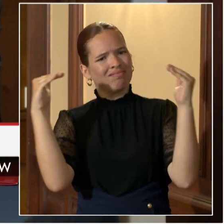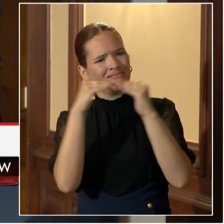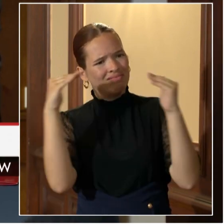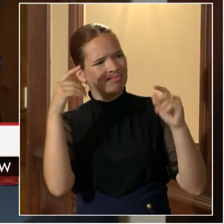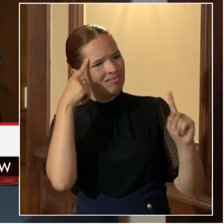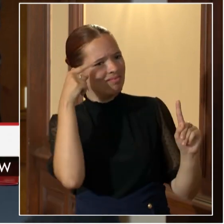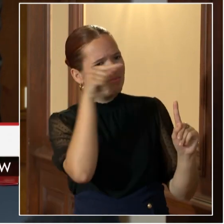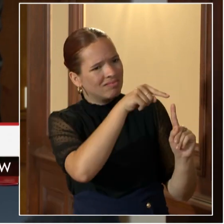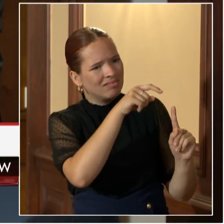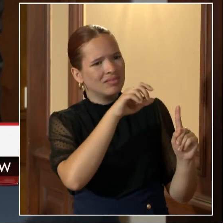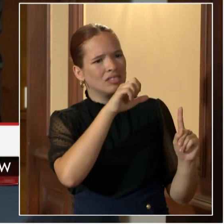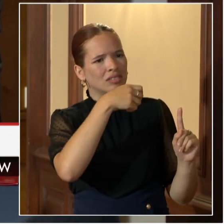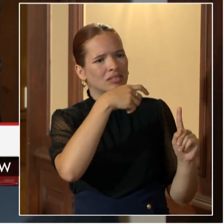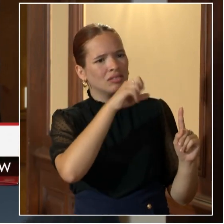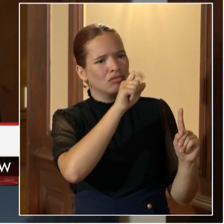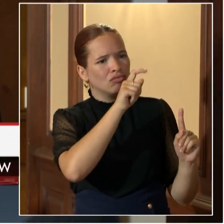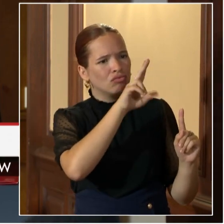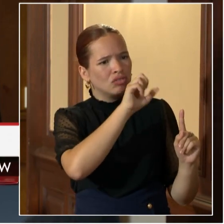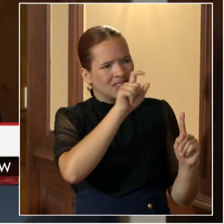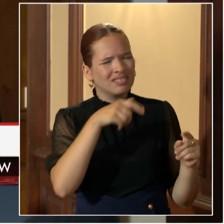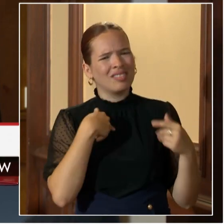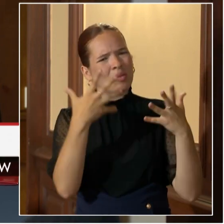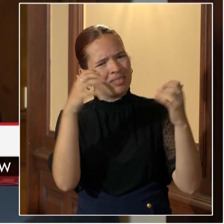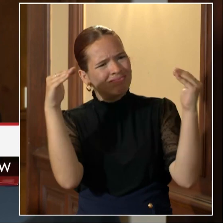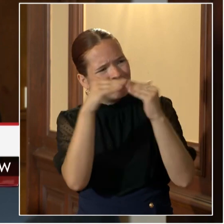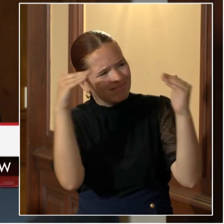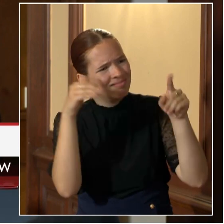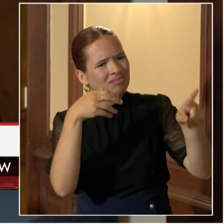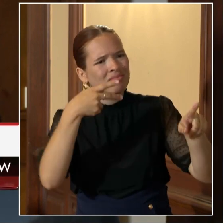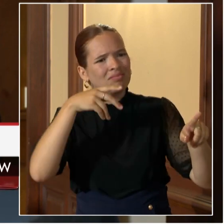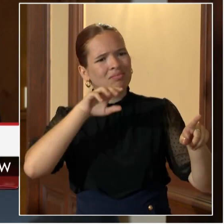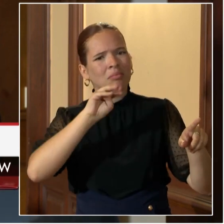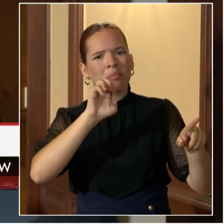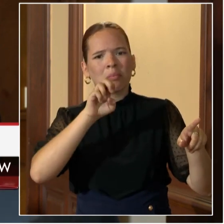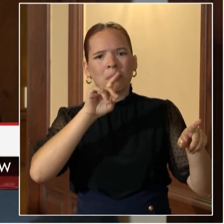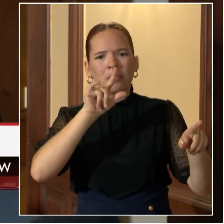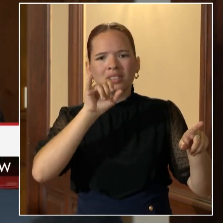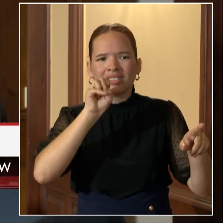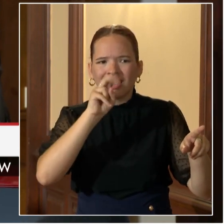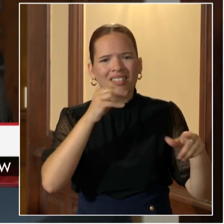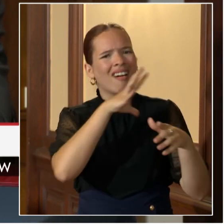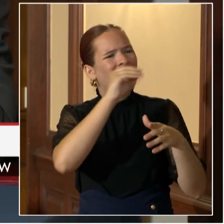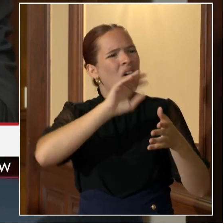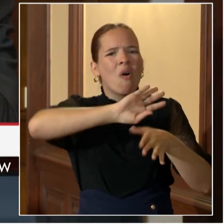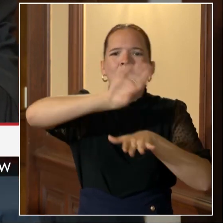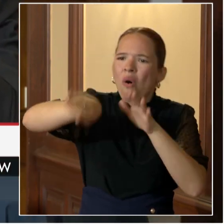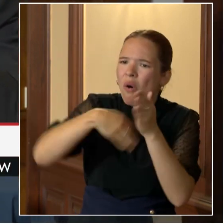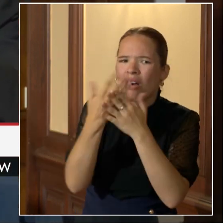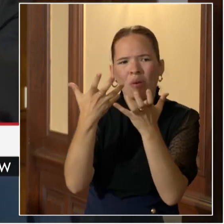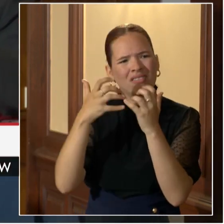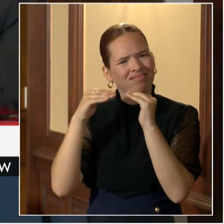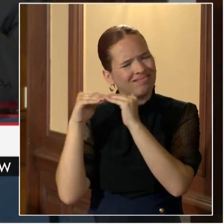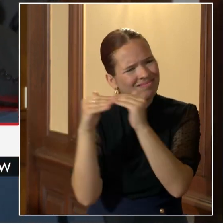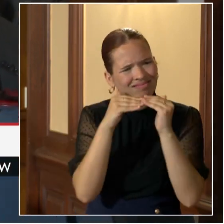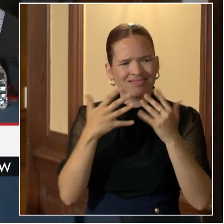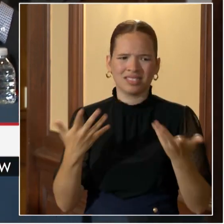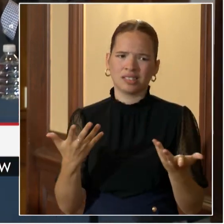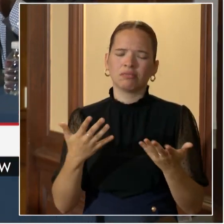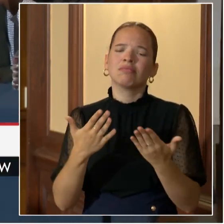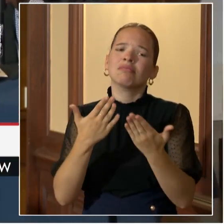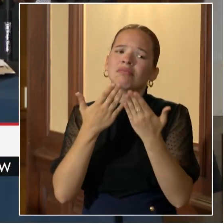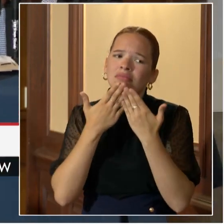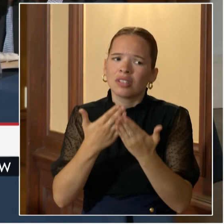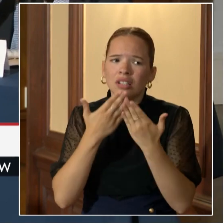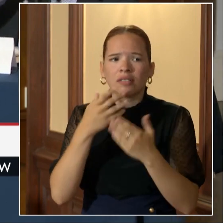without you all, I wouldn't be here today. And I thank you all in the audience for allowing me to be your representative. Thank you, Representative, for